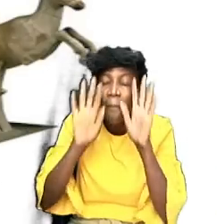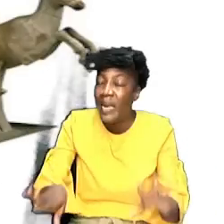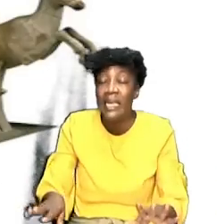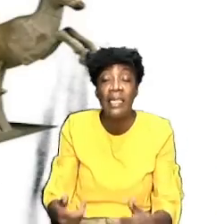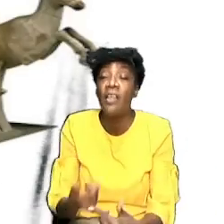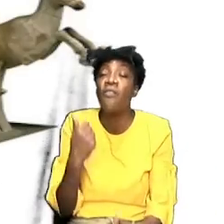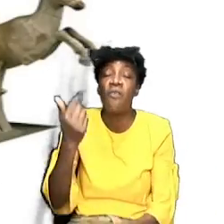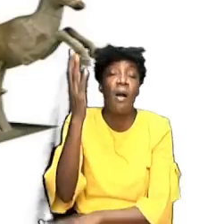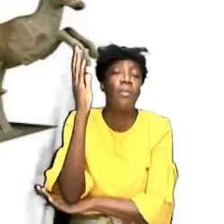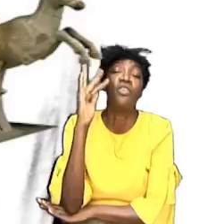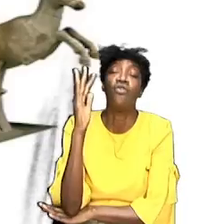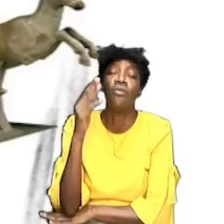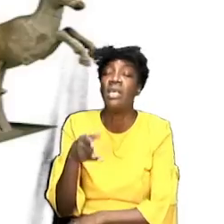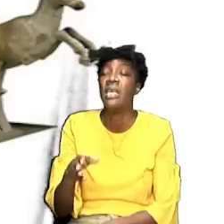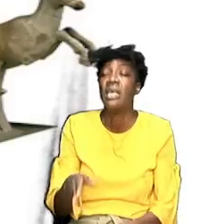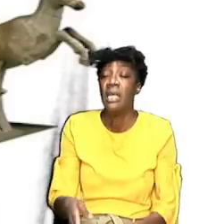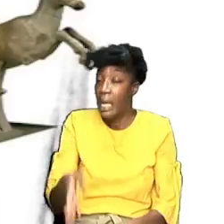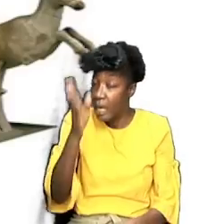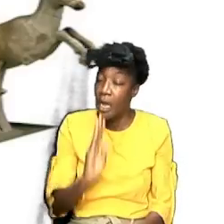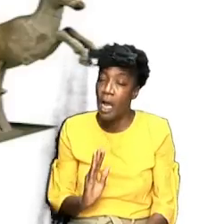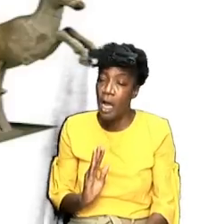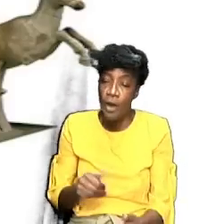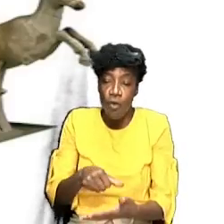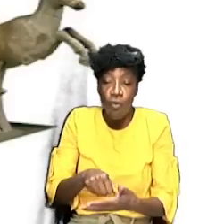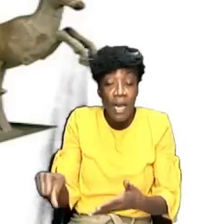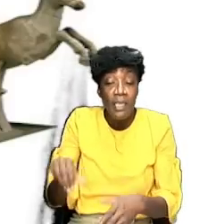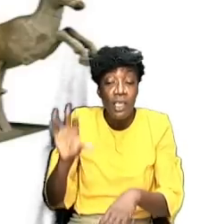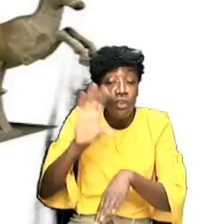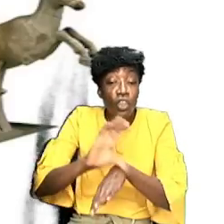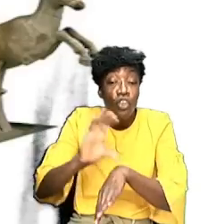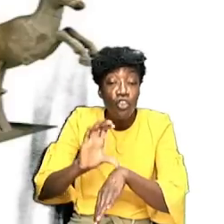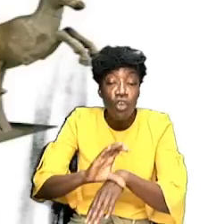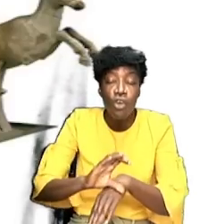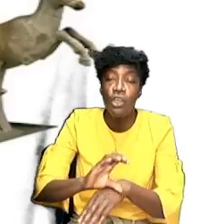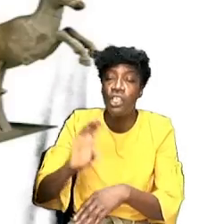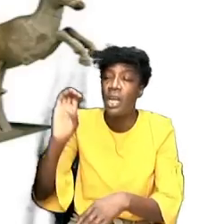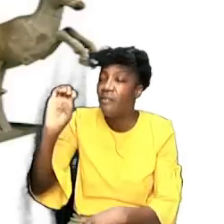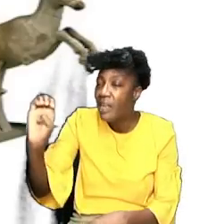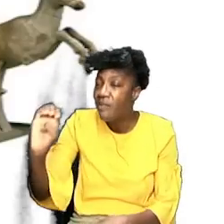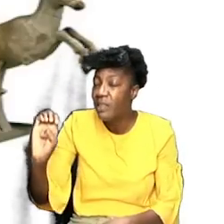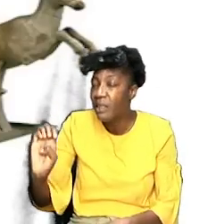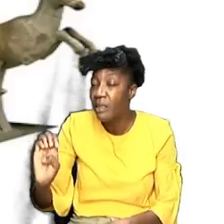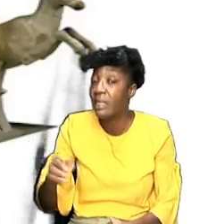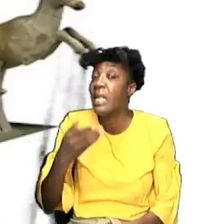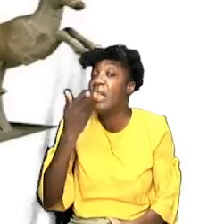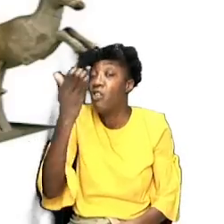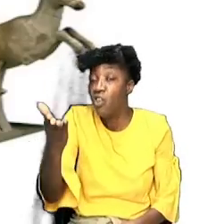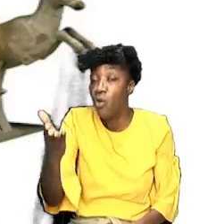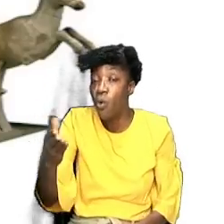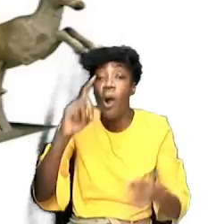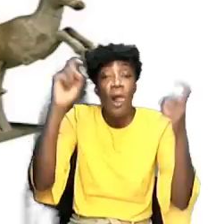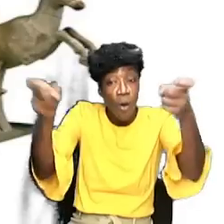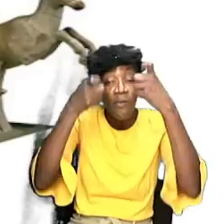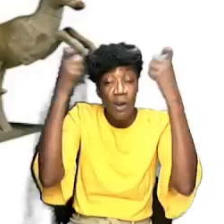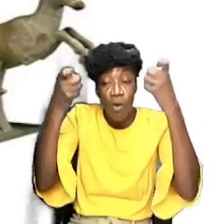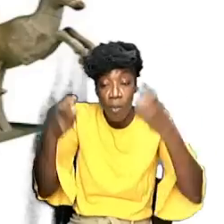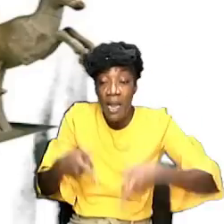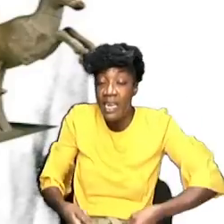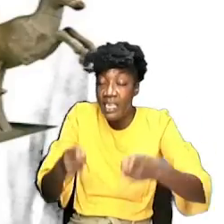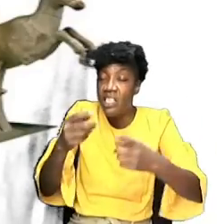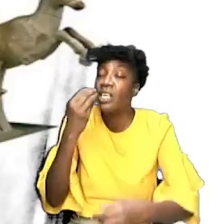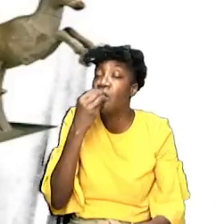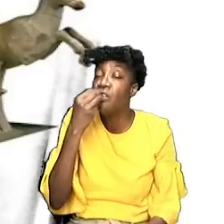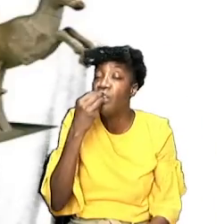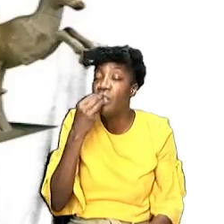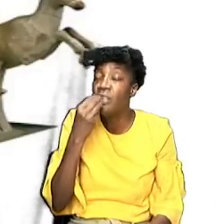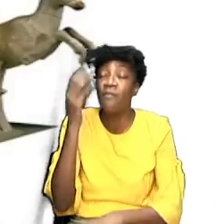That is why when God was writing to the church at Ephesus, he said that if you overcome, I will let you eat of the tree of life. Amen. Which